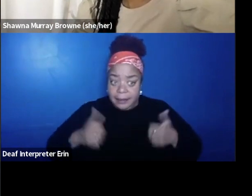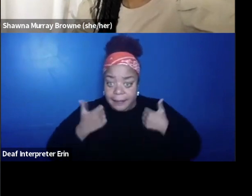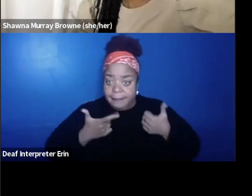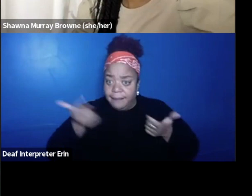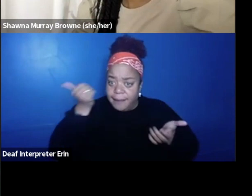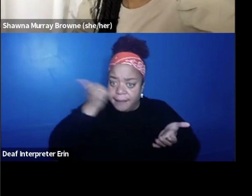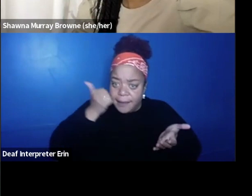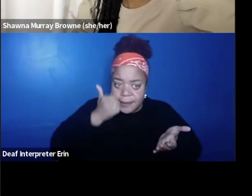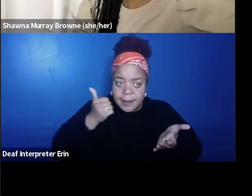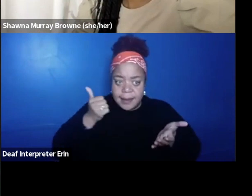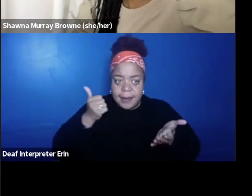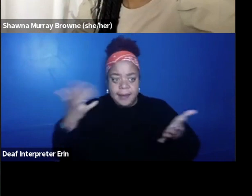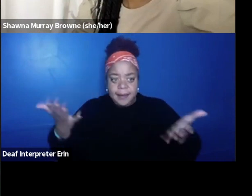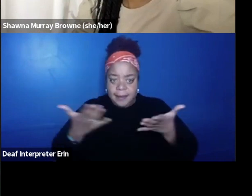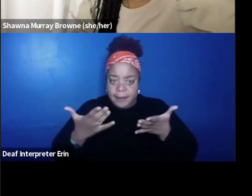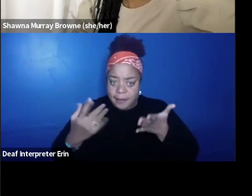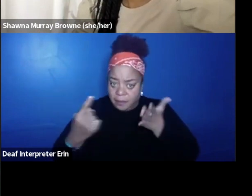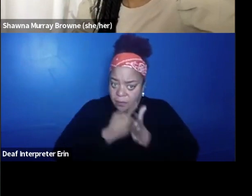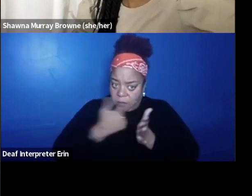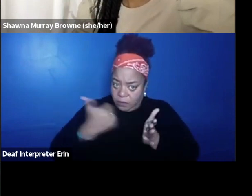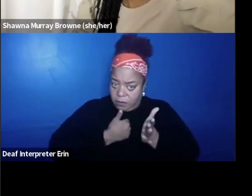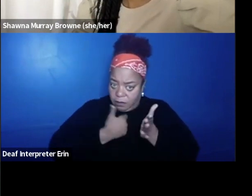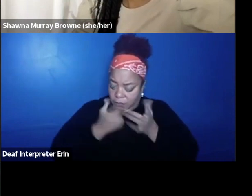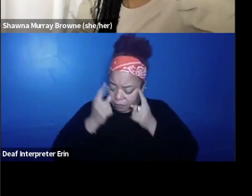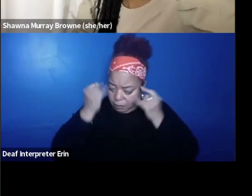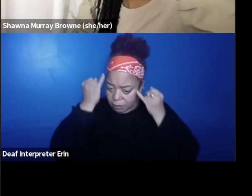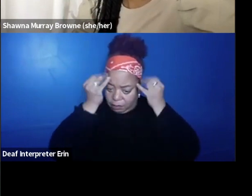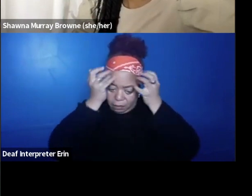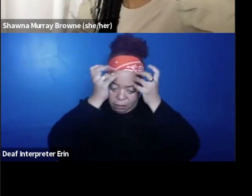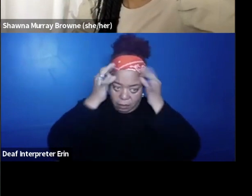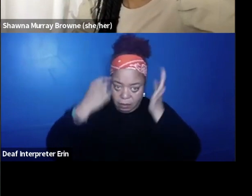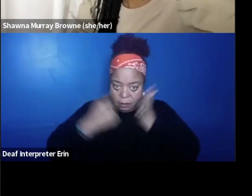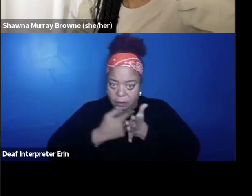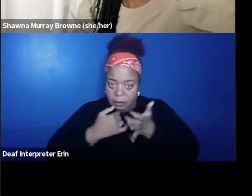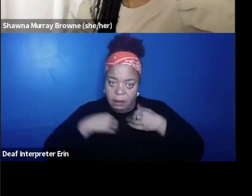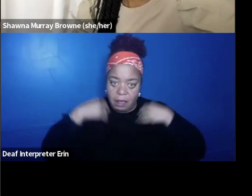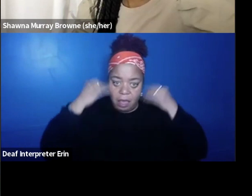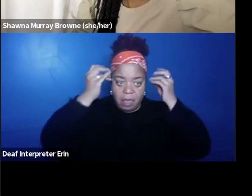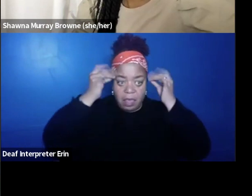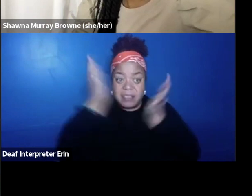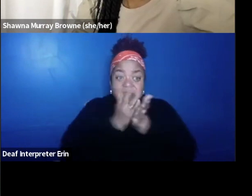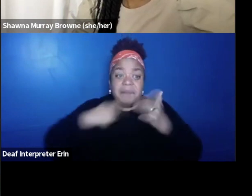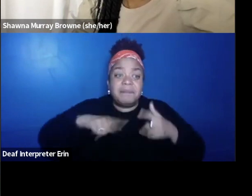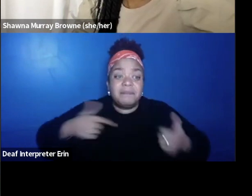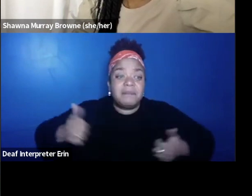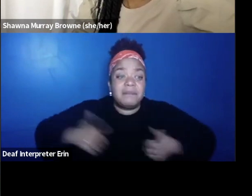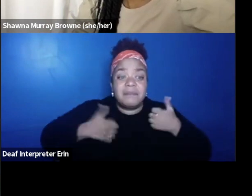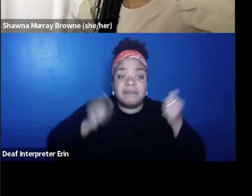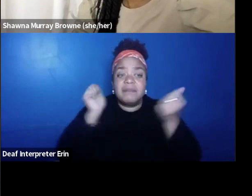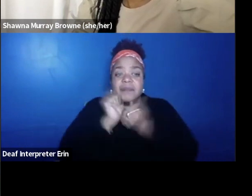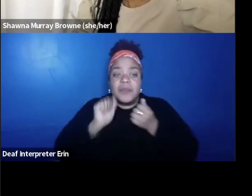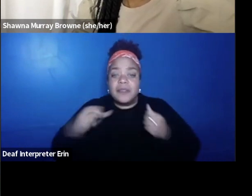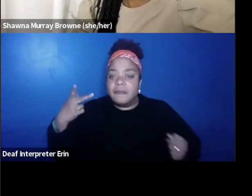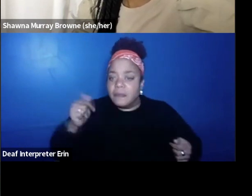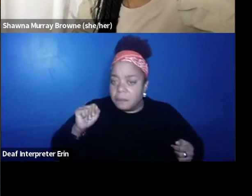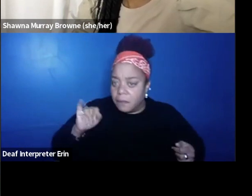lives, right? And so when you're living passively every day with suicidal ideation, every